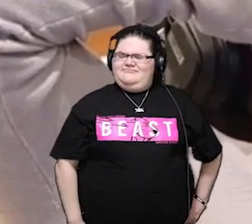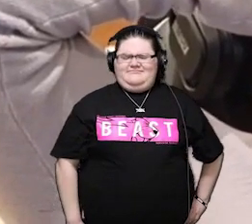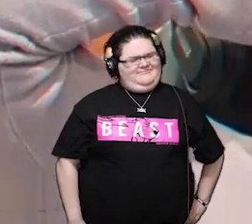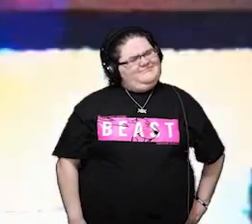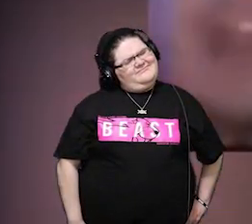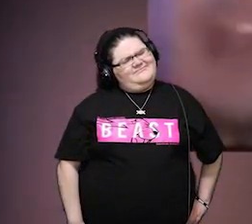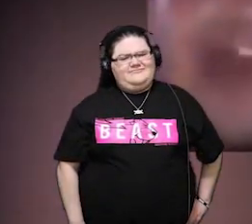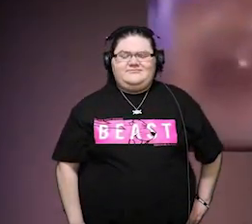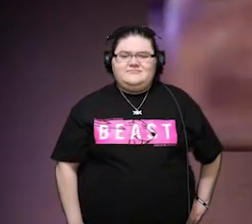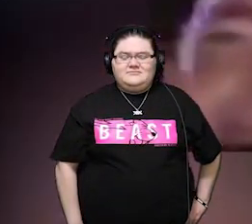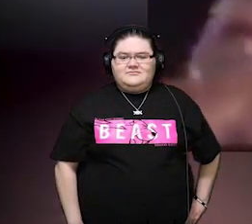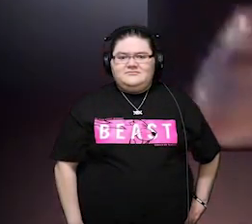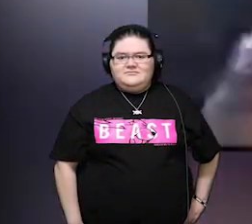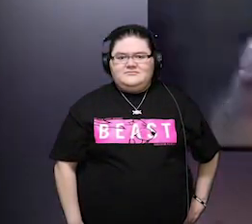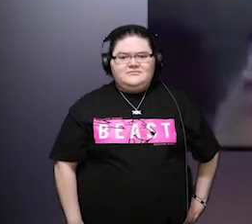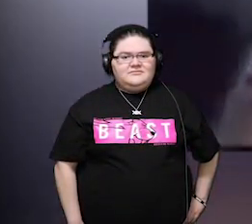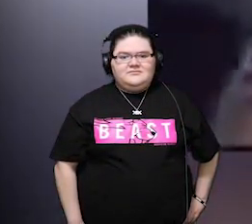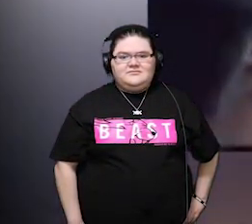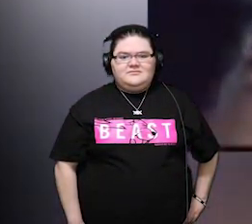God.